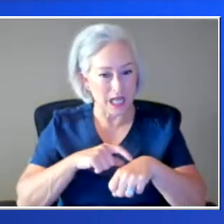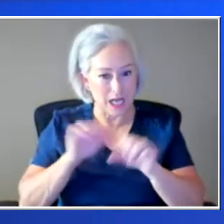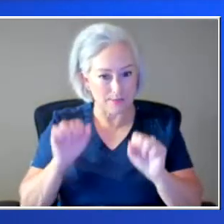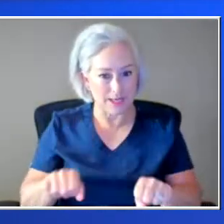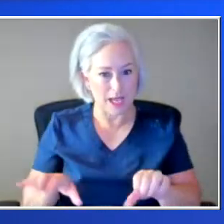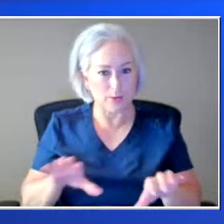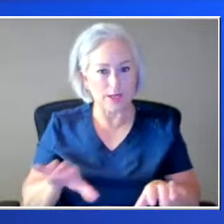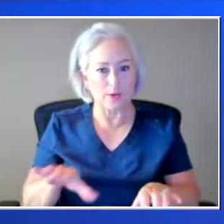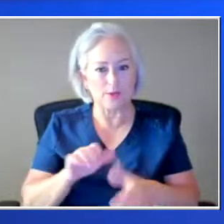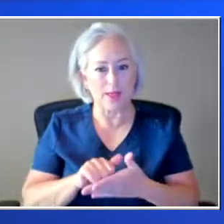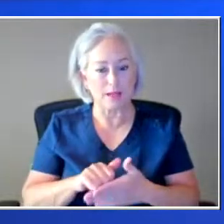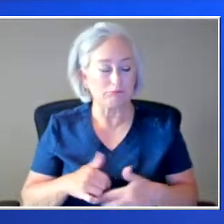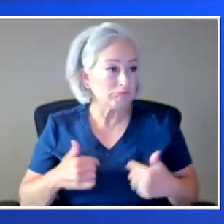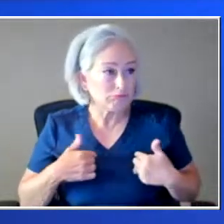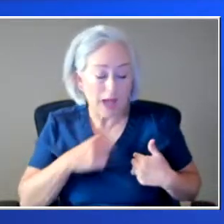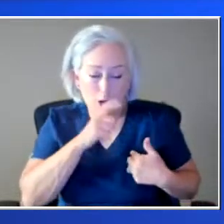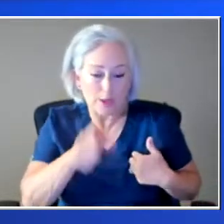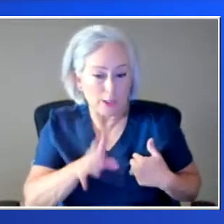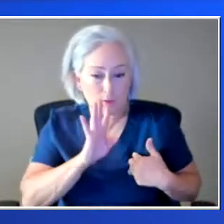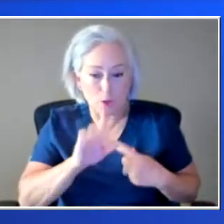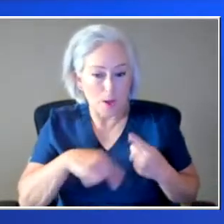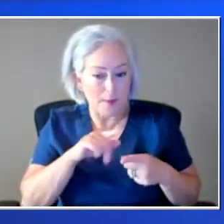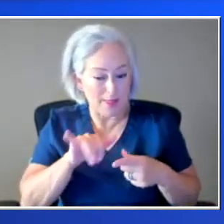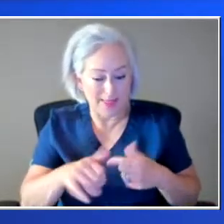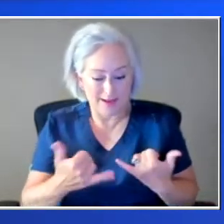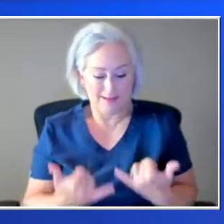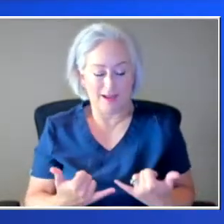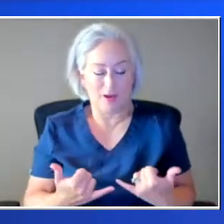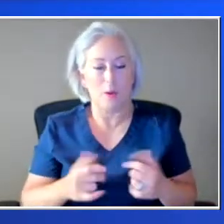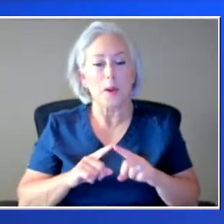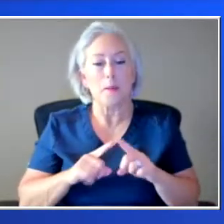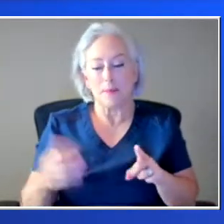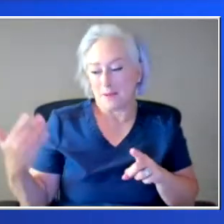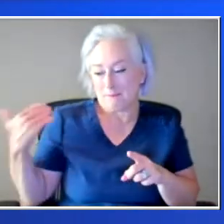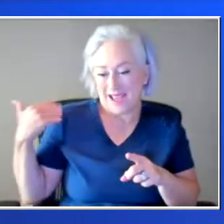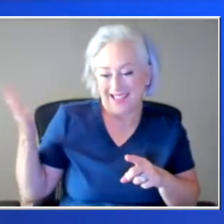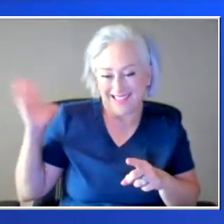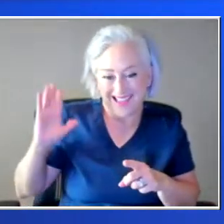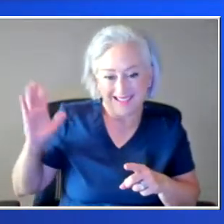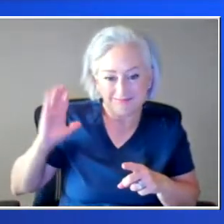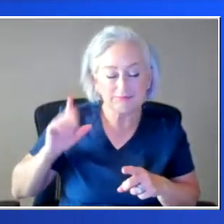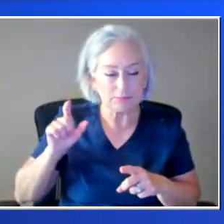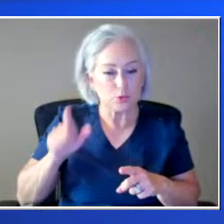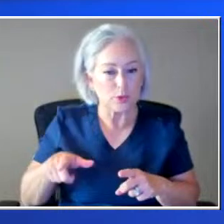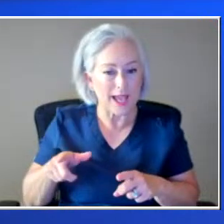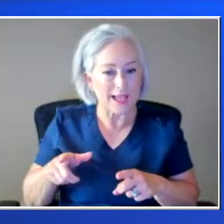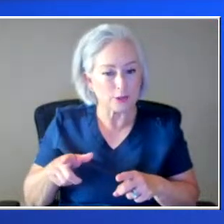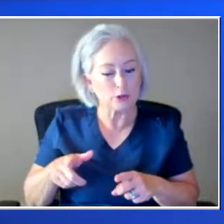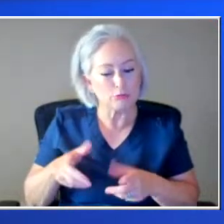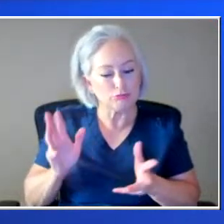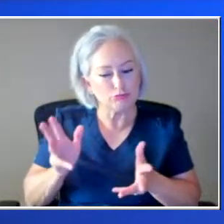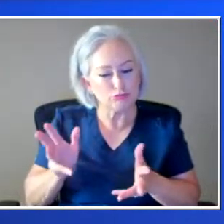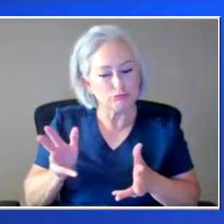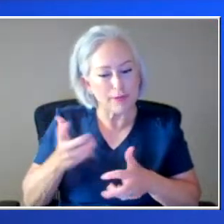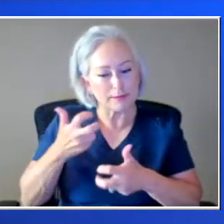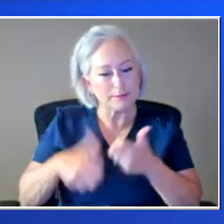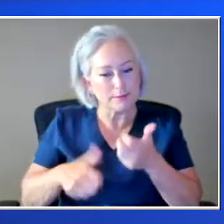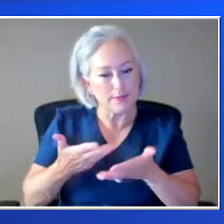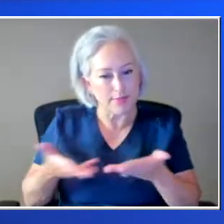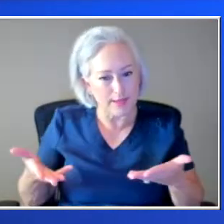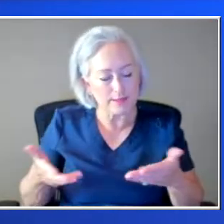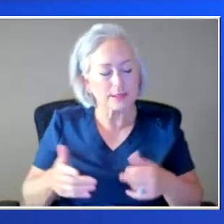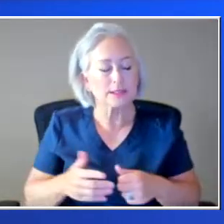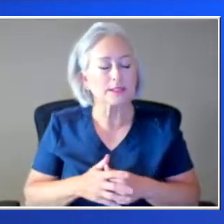those conversations, but I had to have they had to have those tough conversations with me, and so my